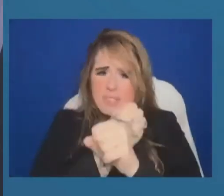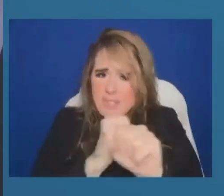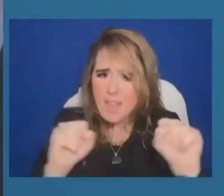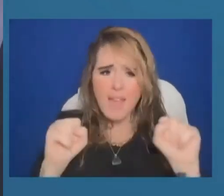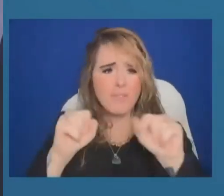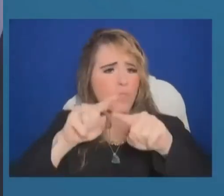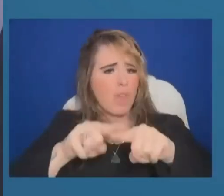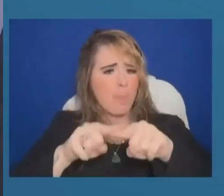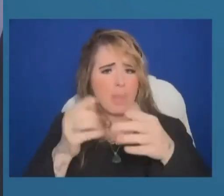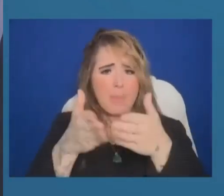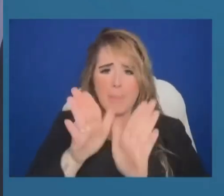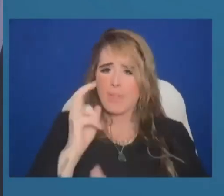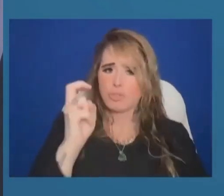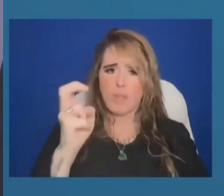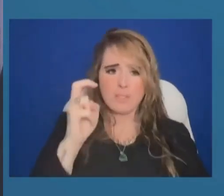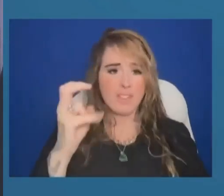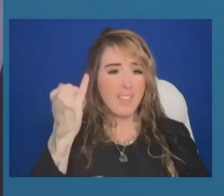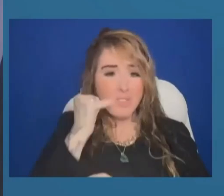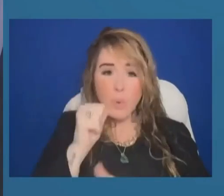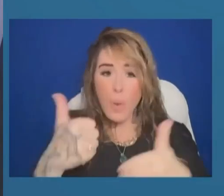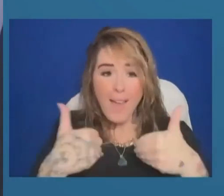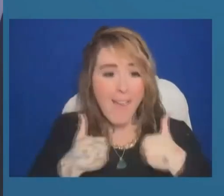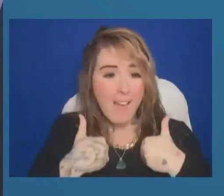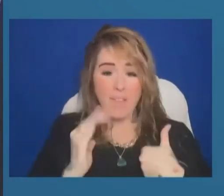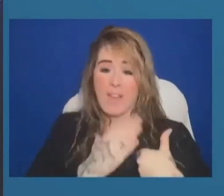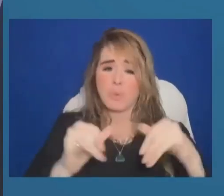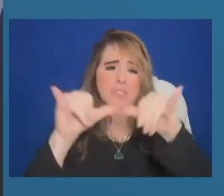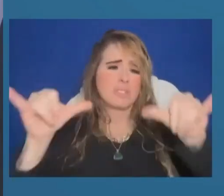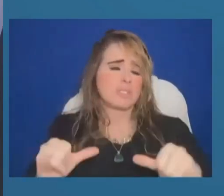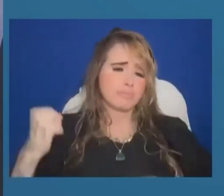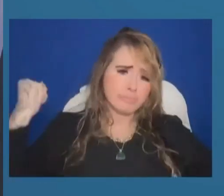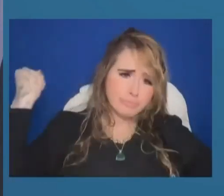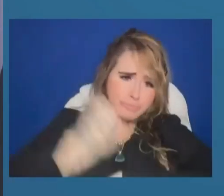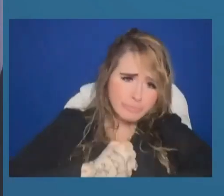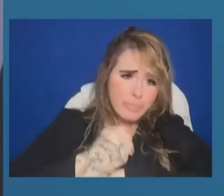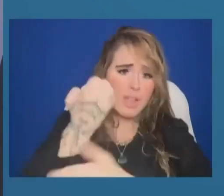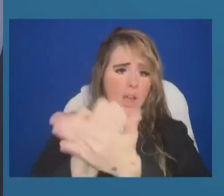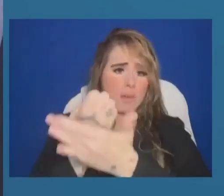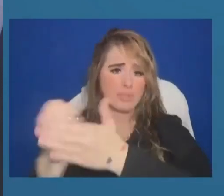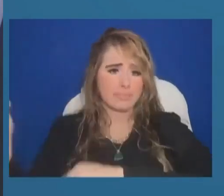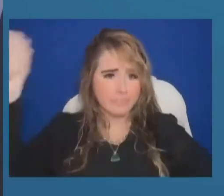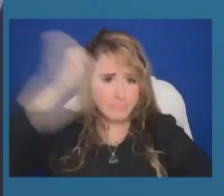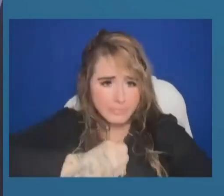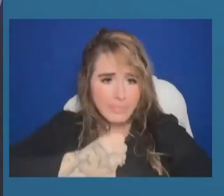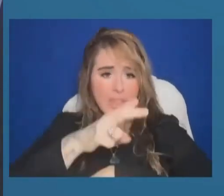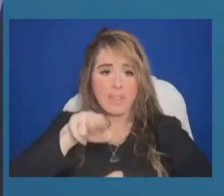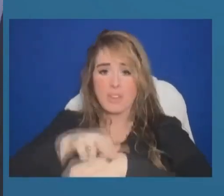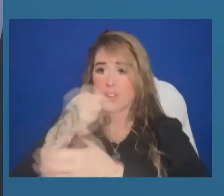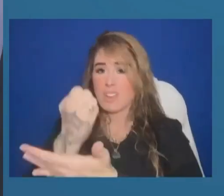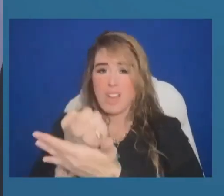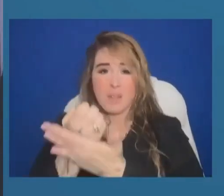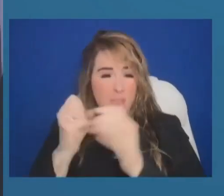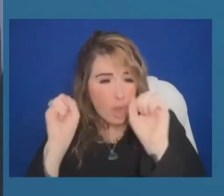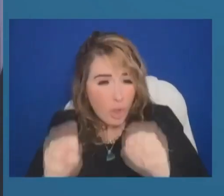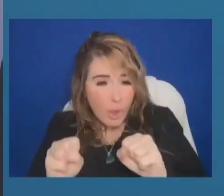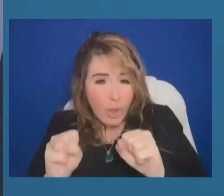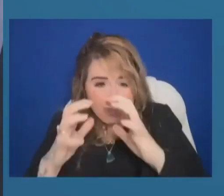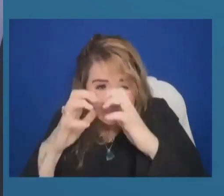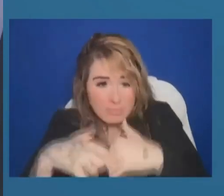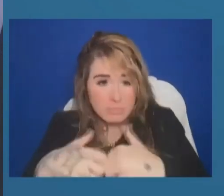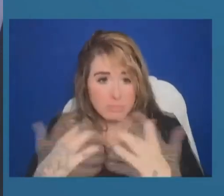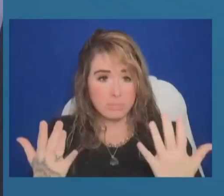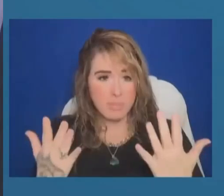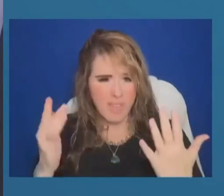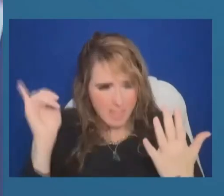transit, or else this system shuts down. Our economy shuts down. The nation's economy could shut down. That's